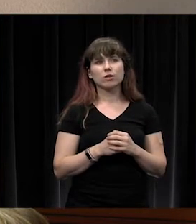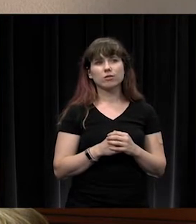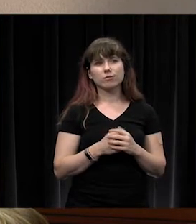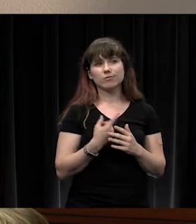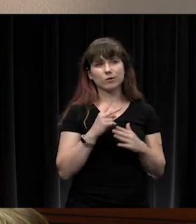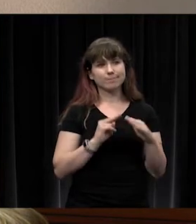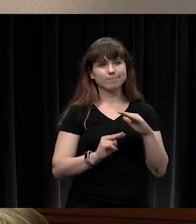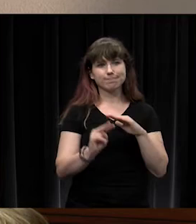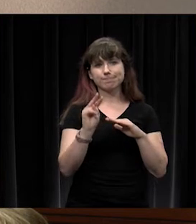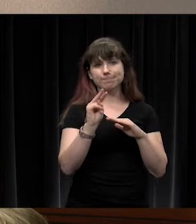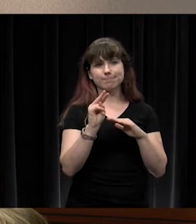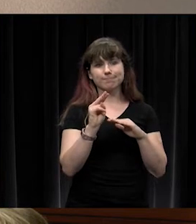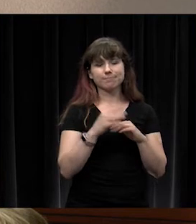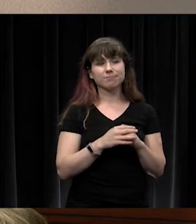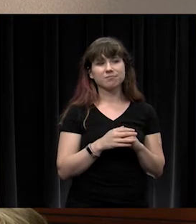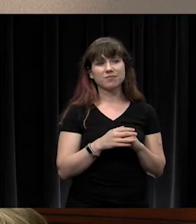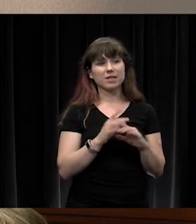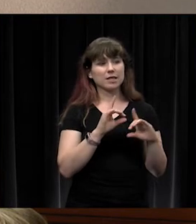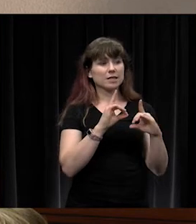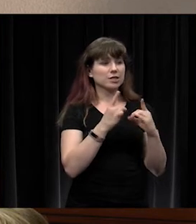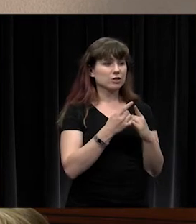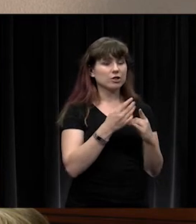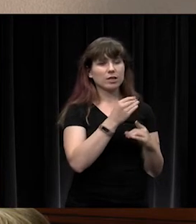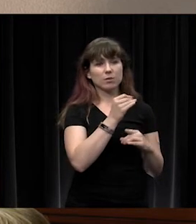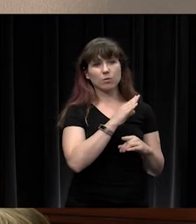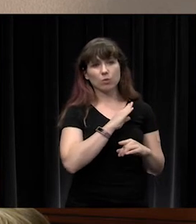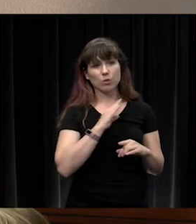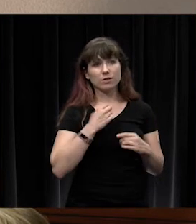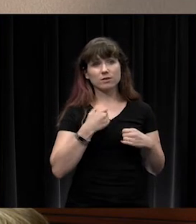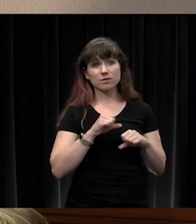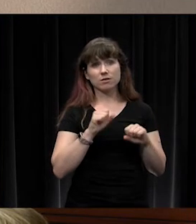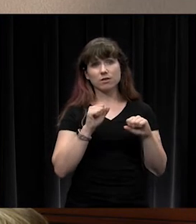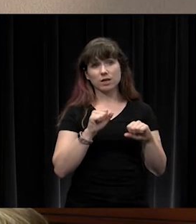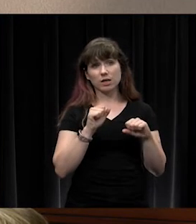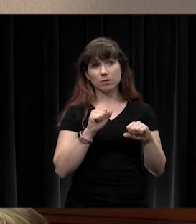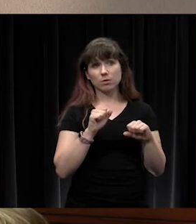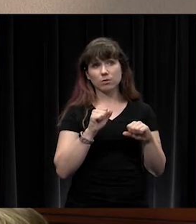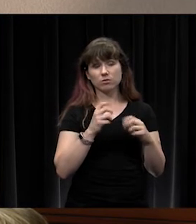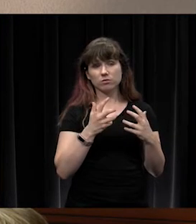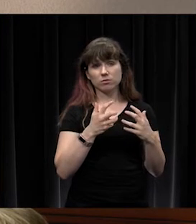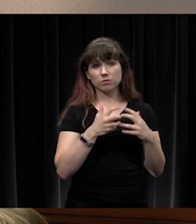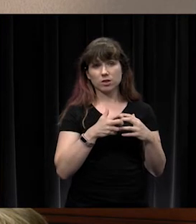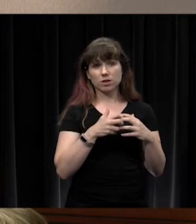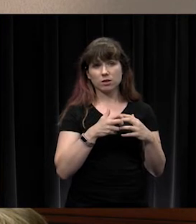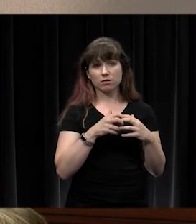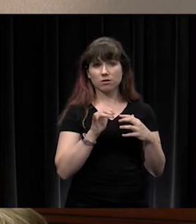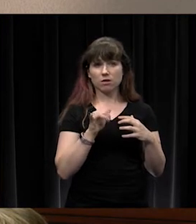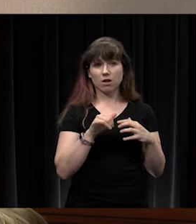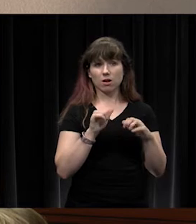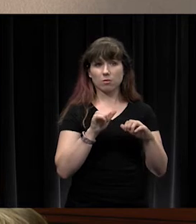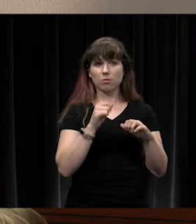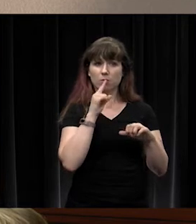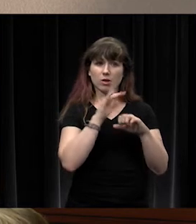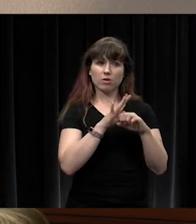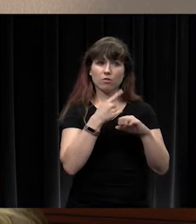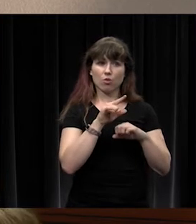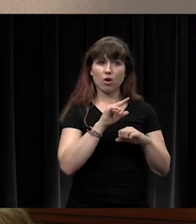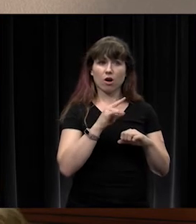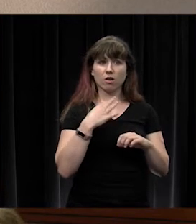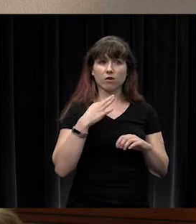think most importantly is that the district and the boards is still able to meet its mill levy commitment to voters as a result of these